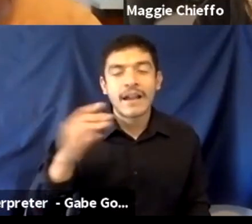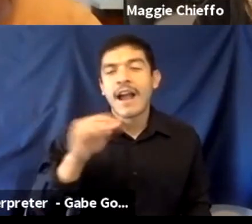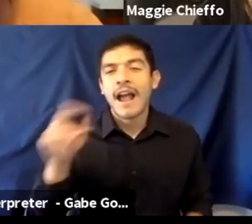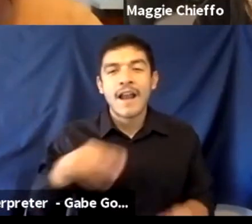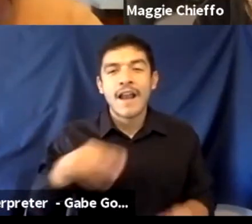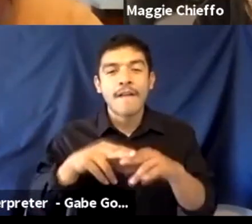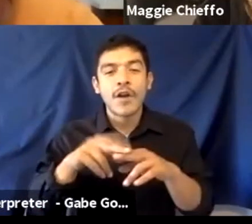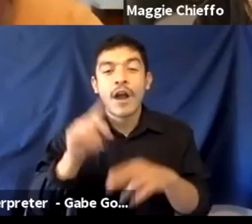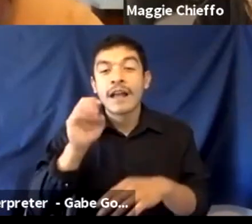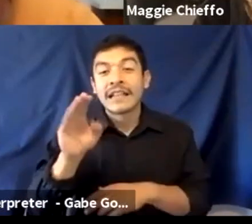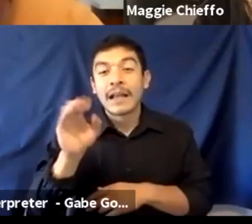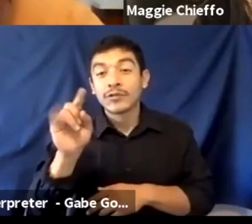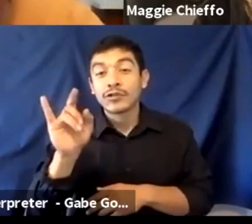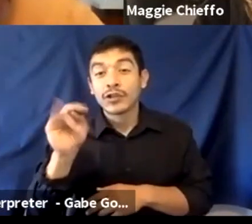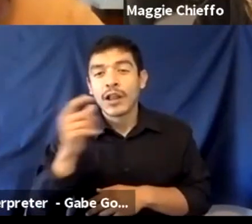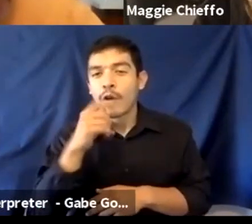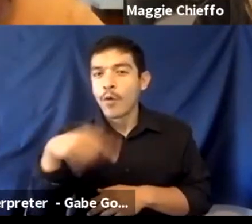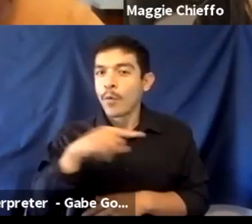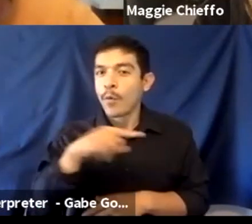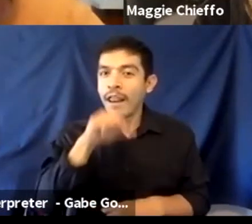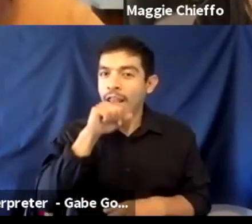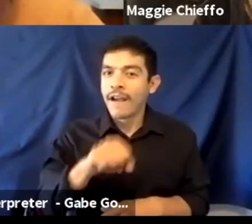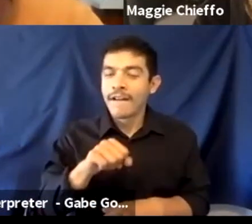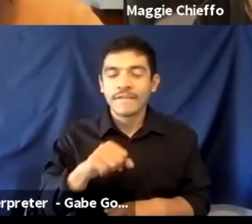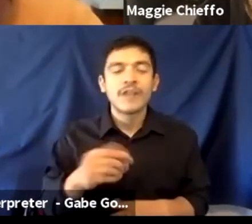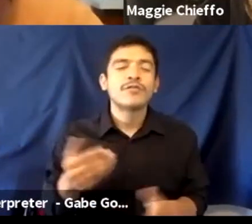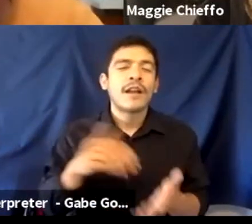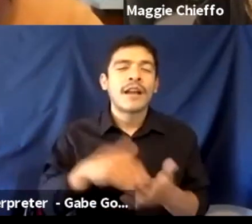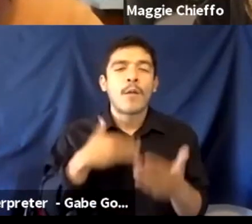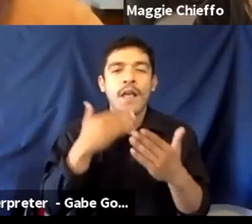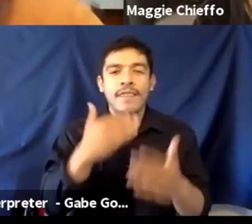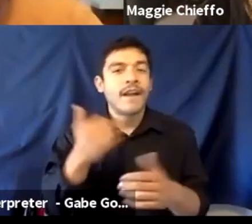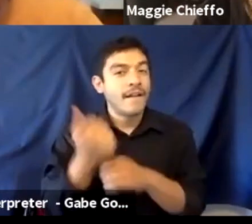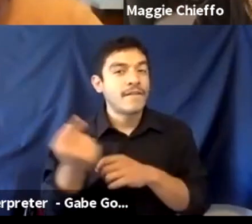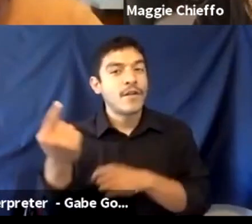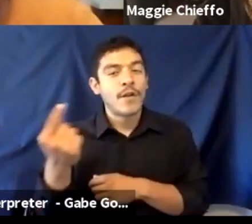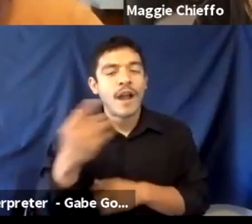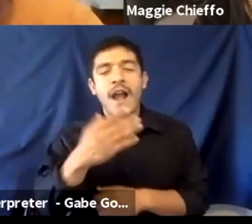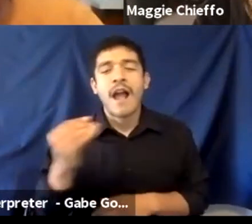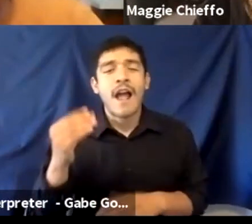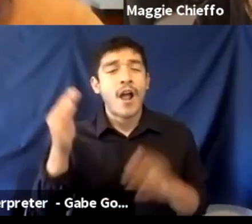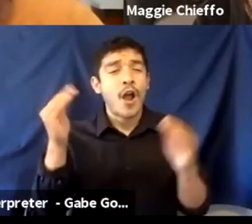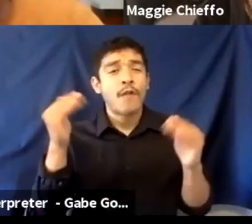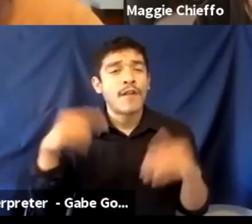Deb Sterling, who we love. So we just want to thank you, everybody. And